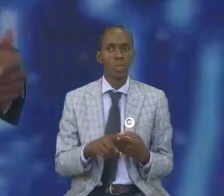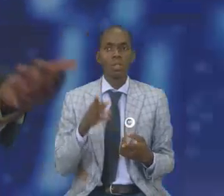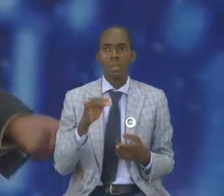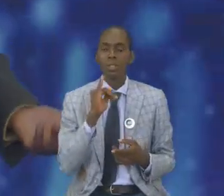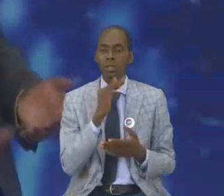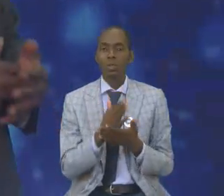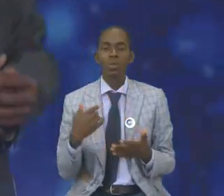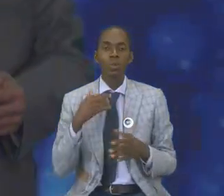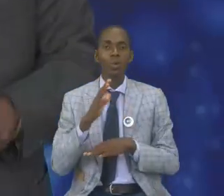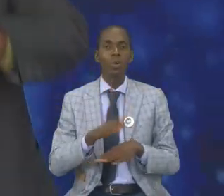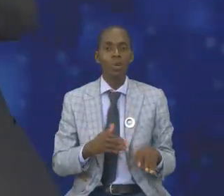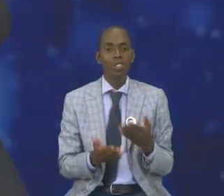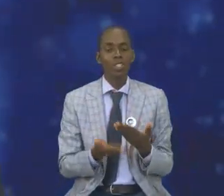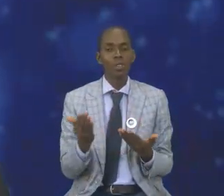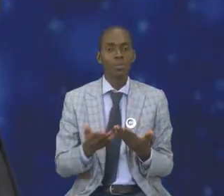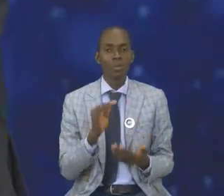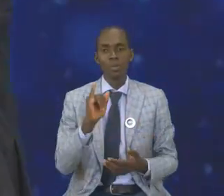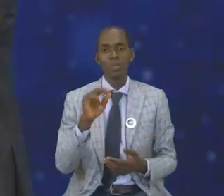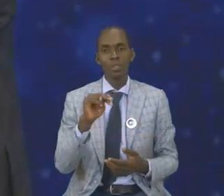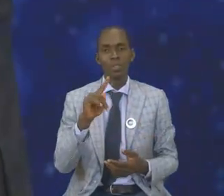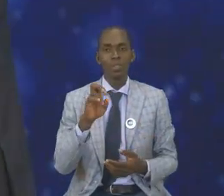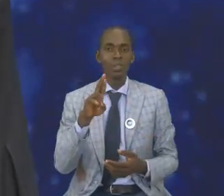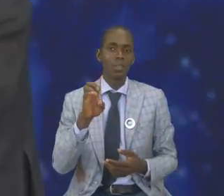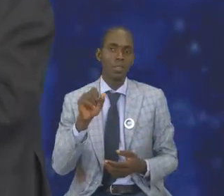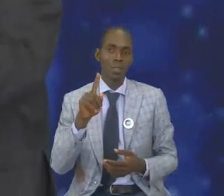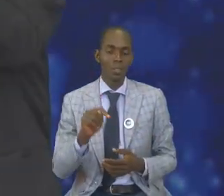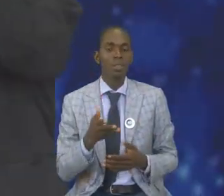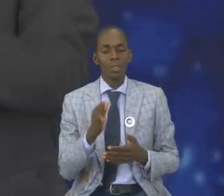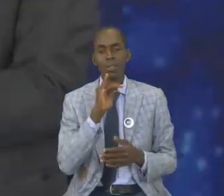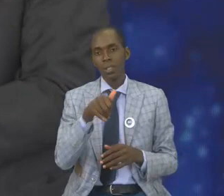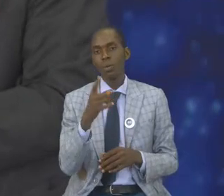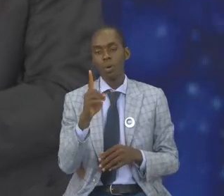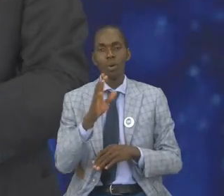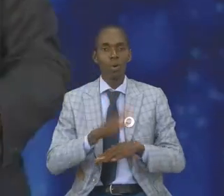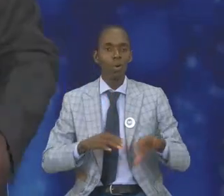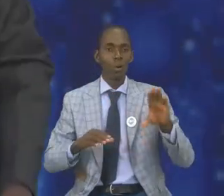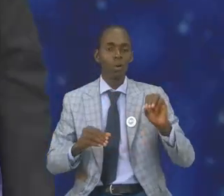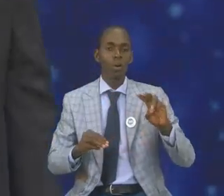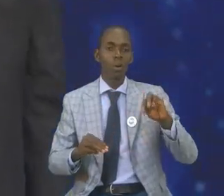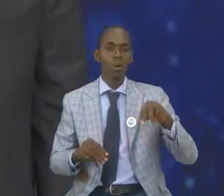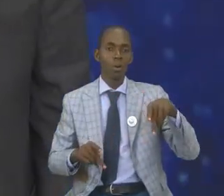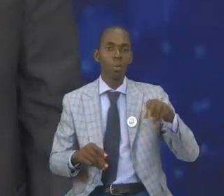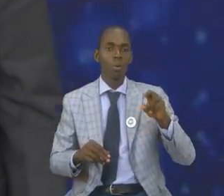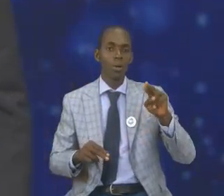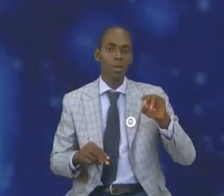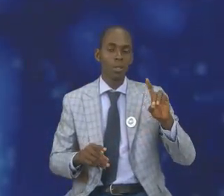interest. All of us should understand that. There's another thing we call compound interest. We should understand that if you